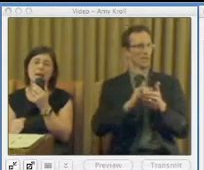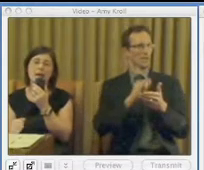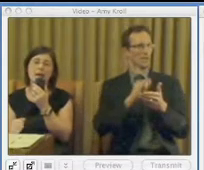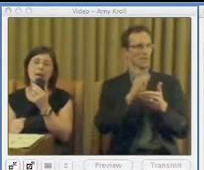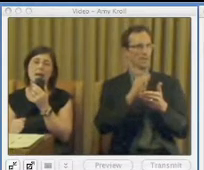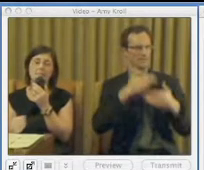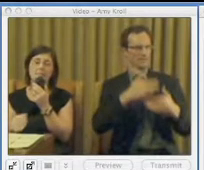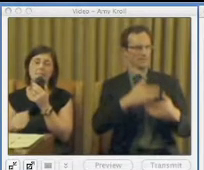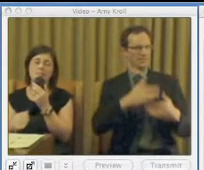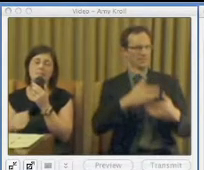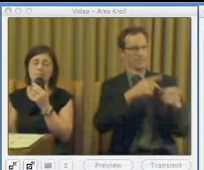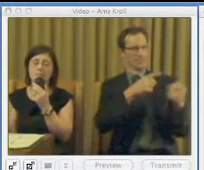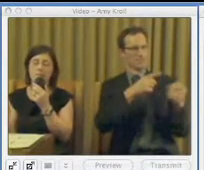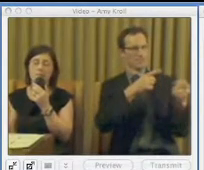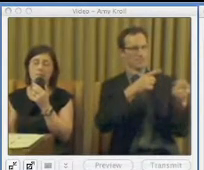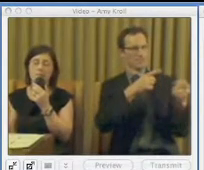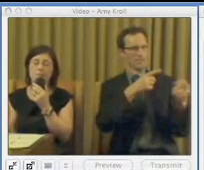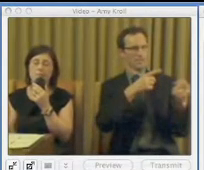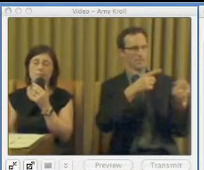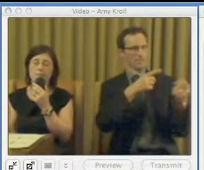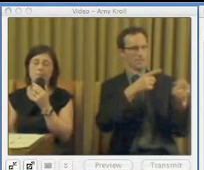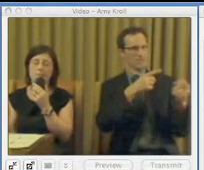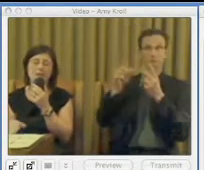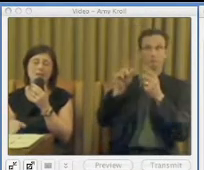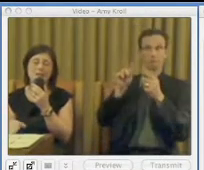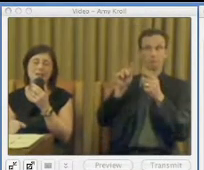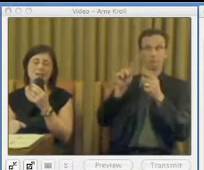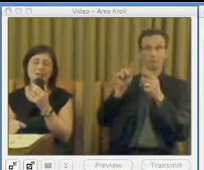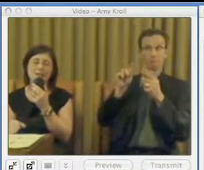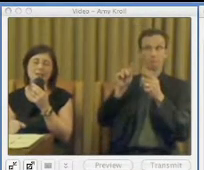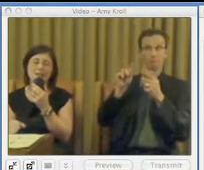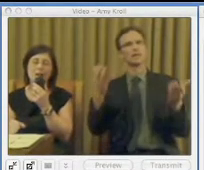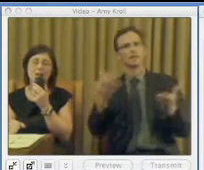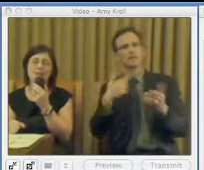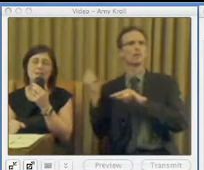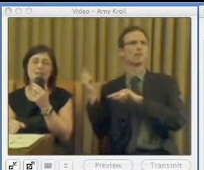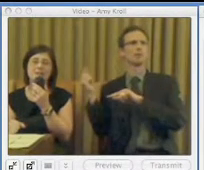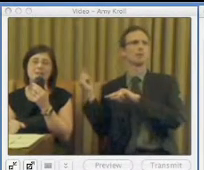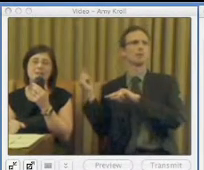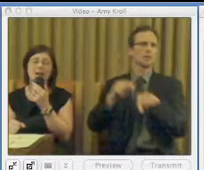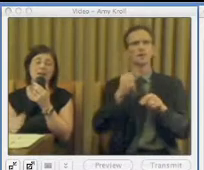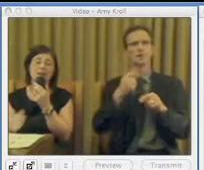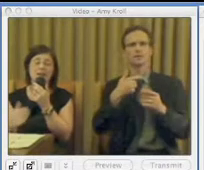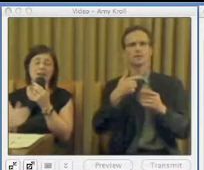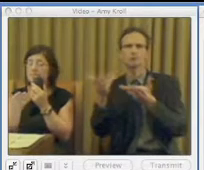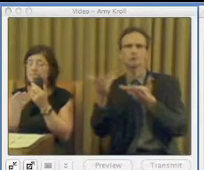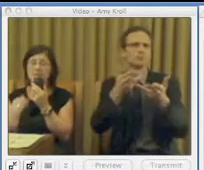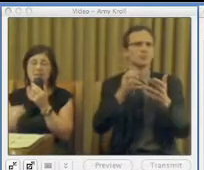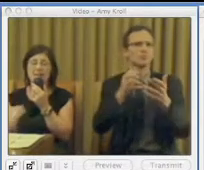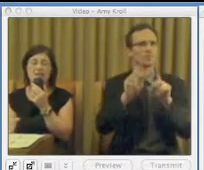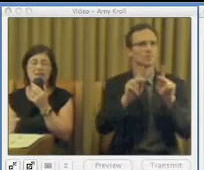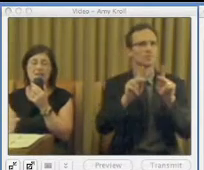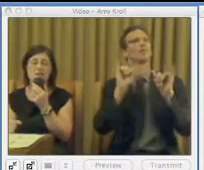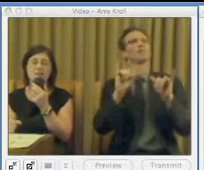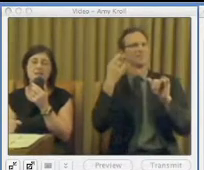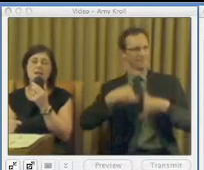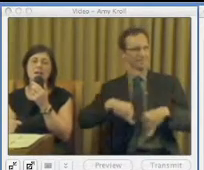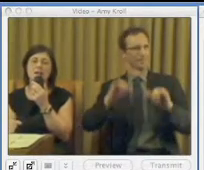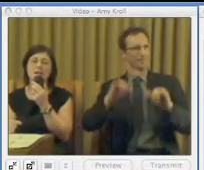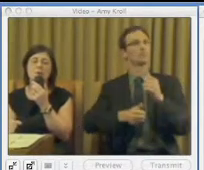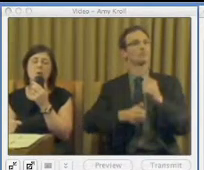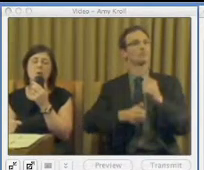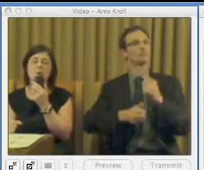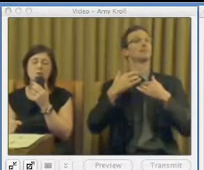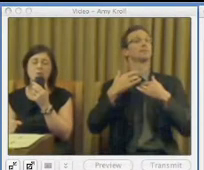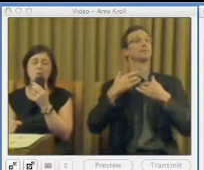not in Australia. And I believe from some of my conversations with people here in the US and perhaps in